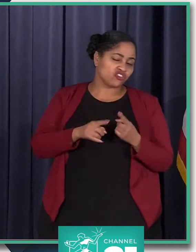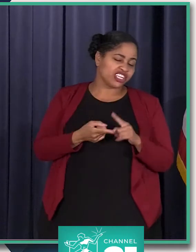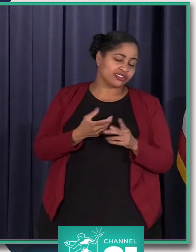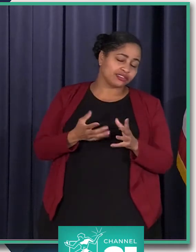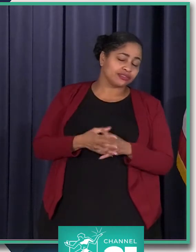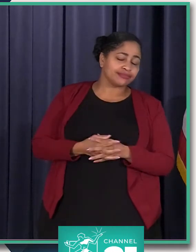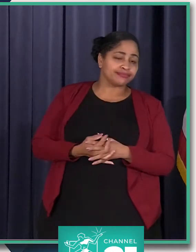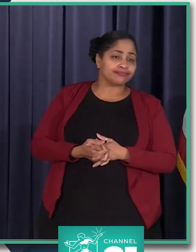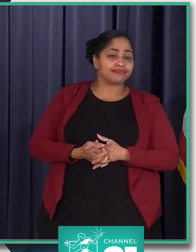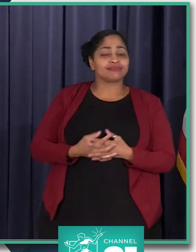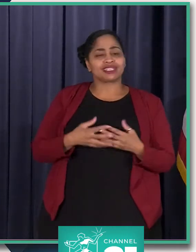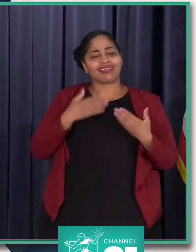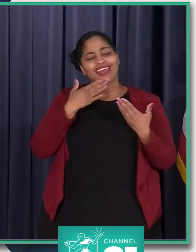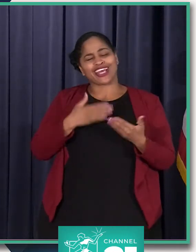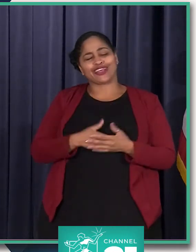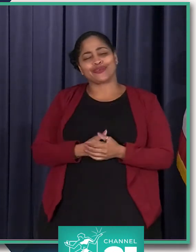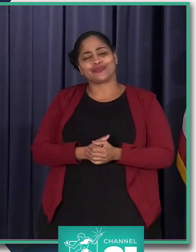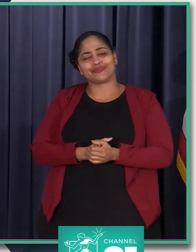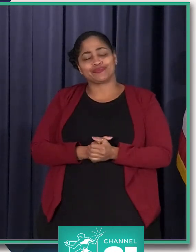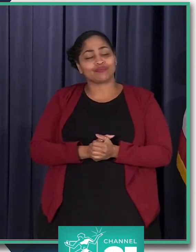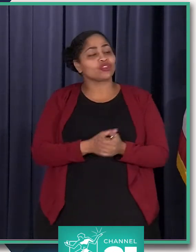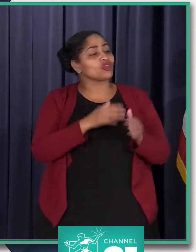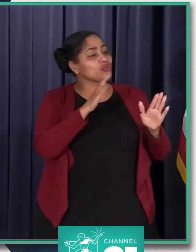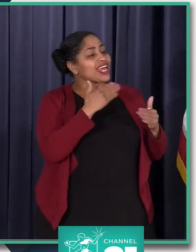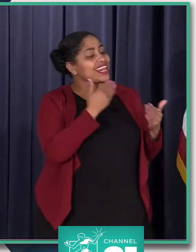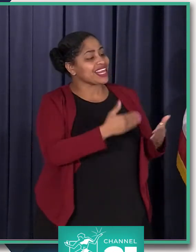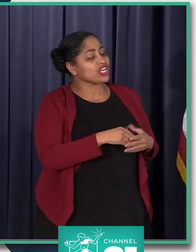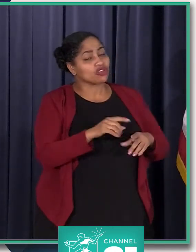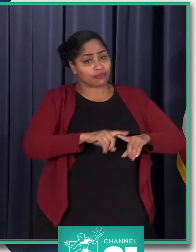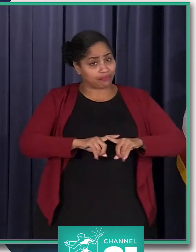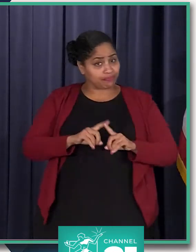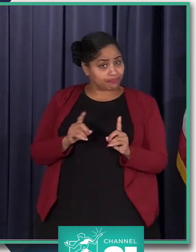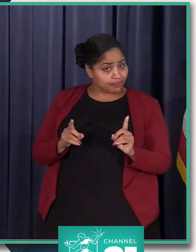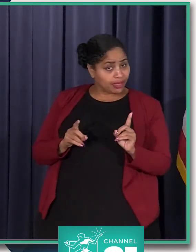friends. But thank you. Great. Thank you. But